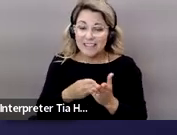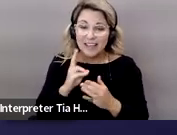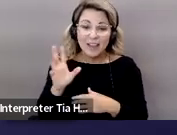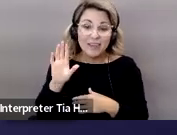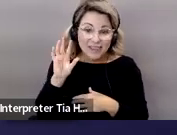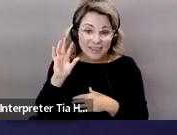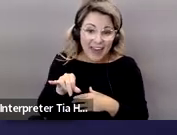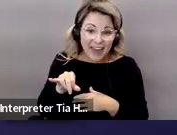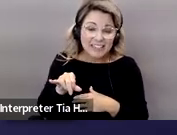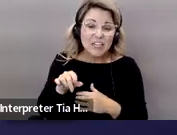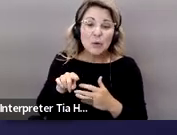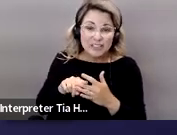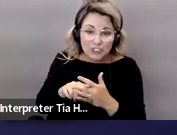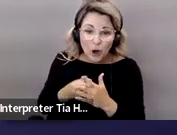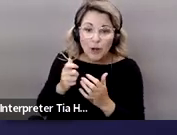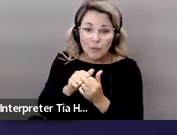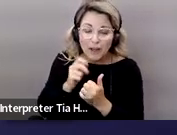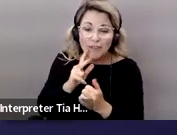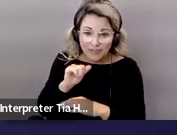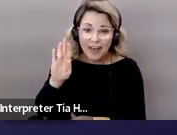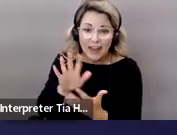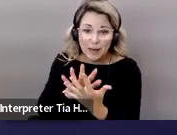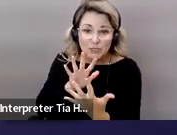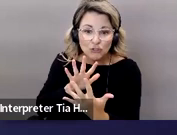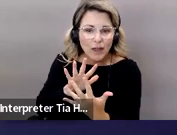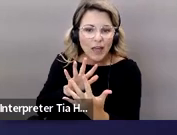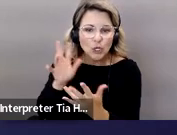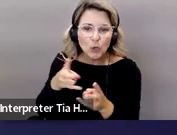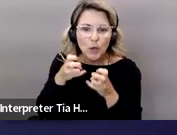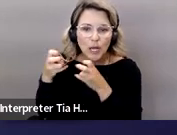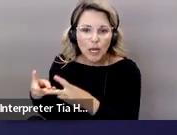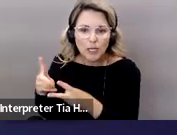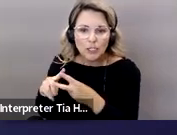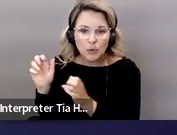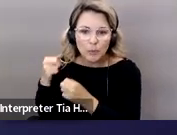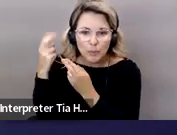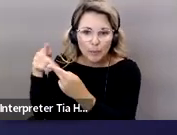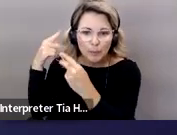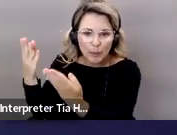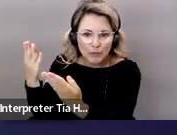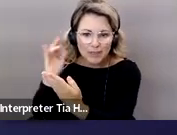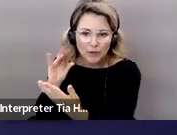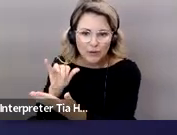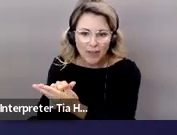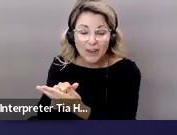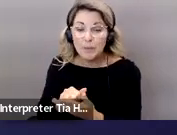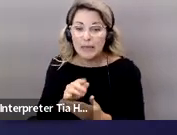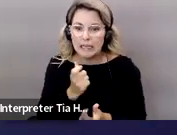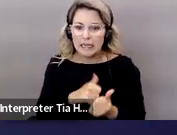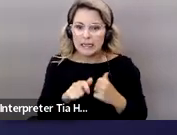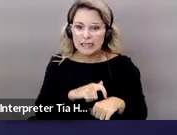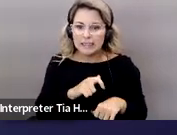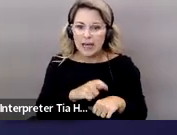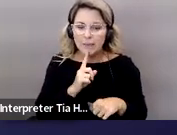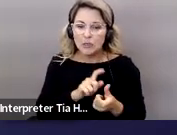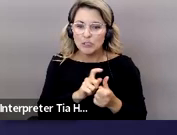proposal will be different from the initial one that you draft, and that's okay. But every time you make a change to the body of the